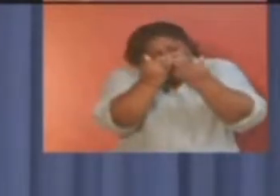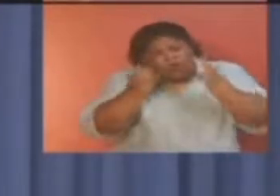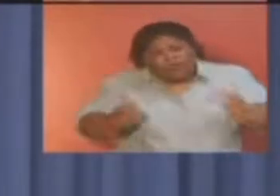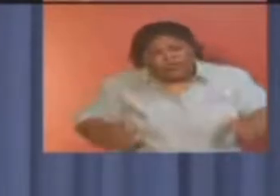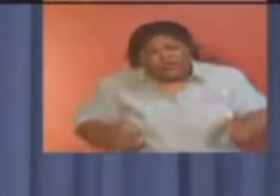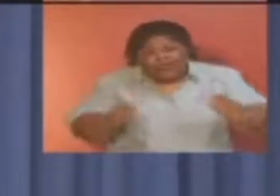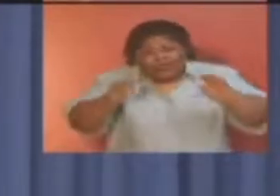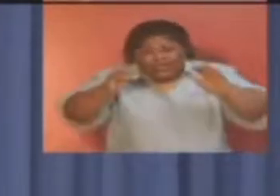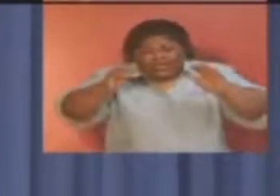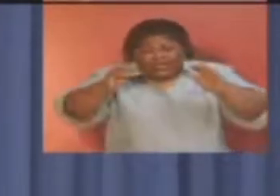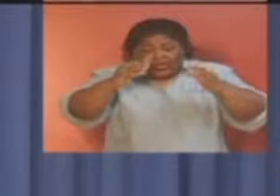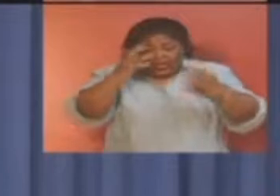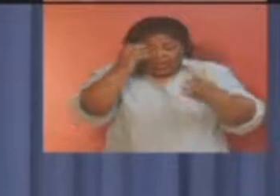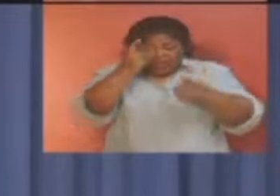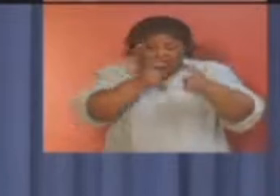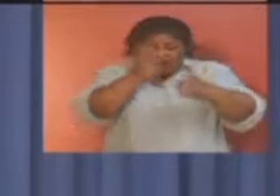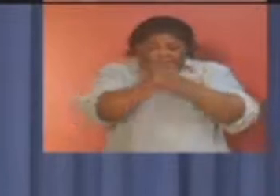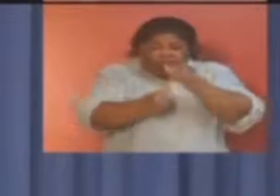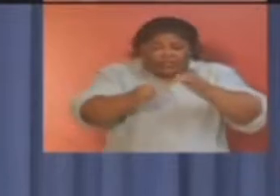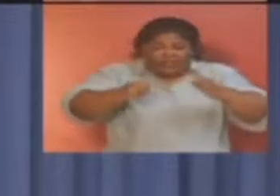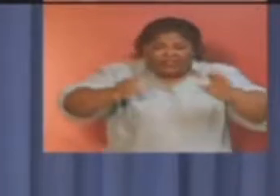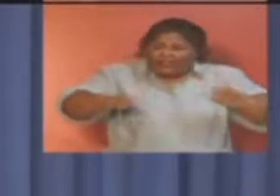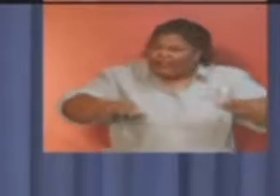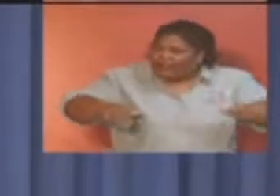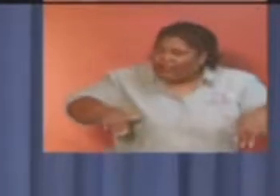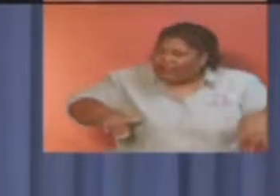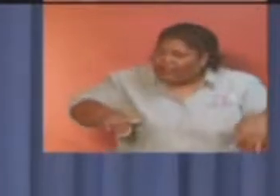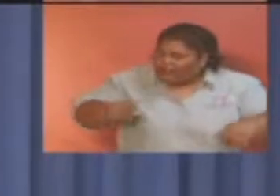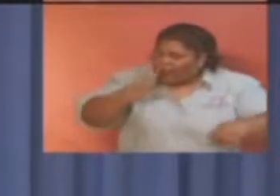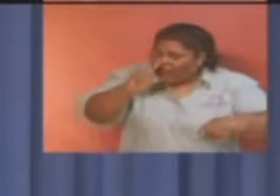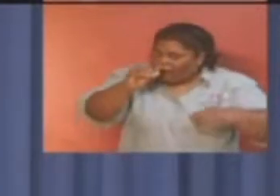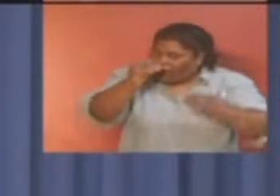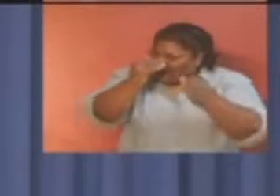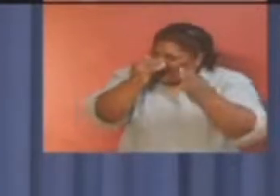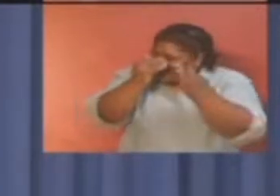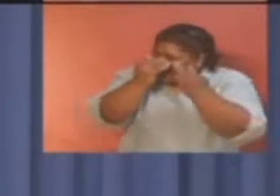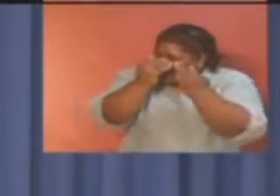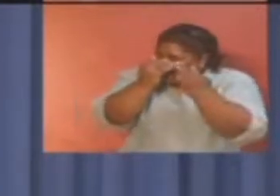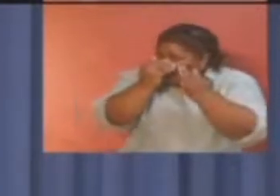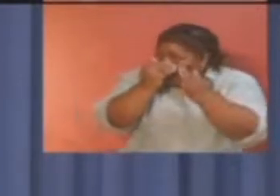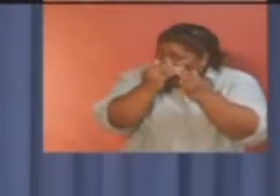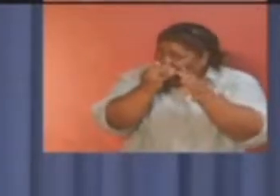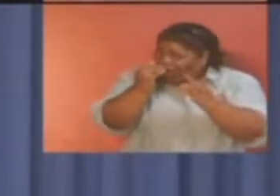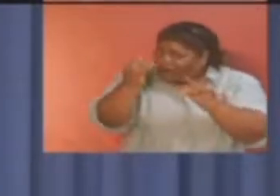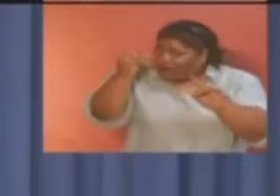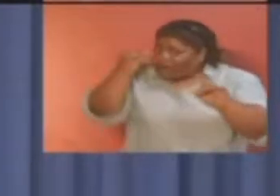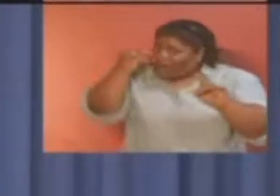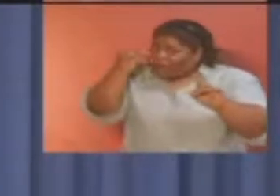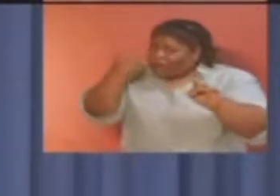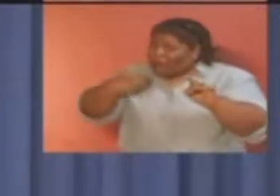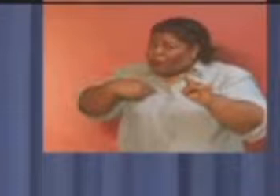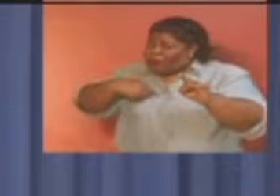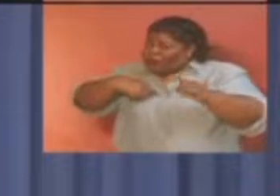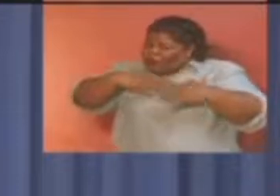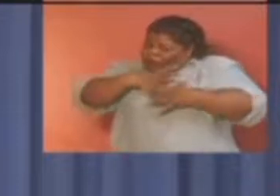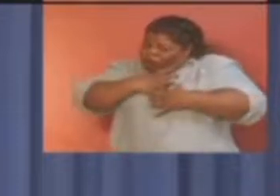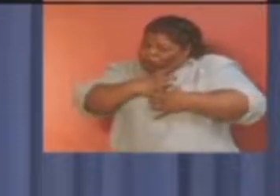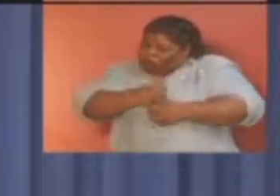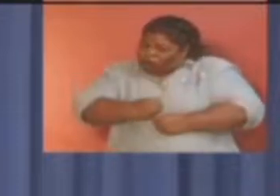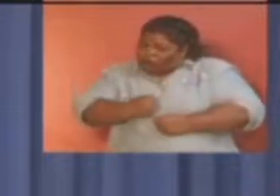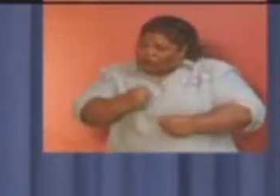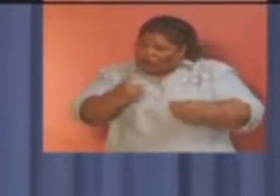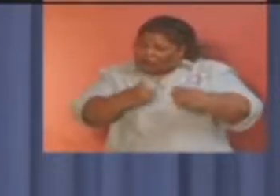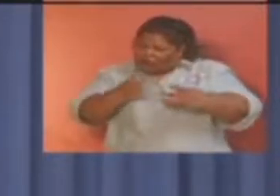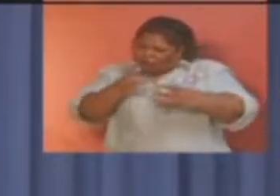not yet lost control of our virus fight. But if we do not tighten